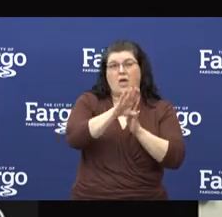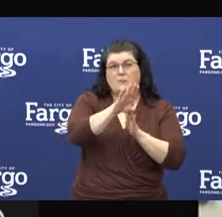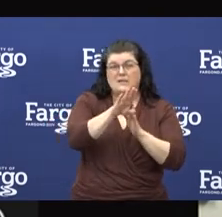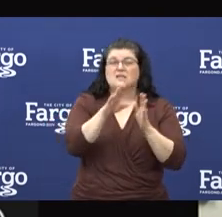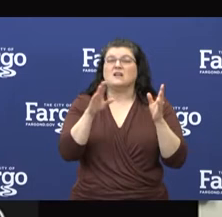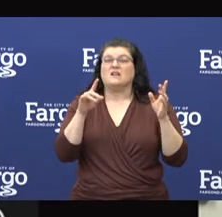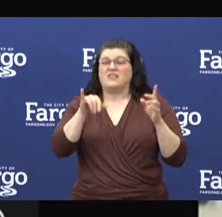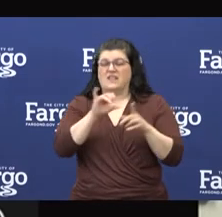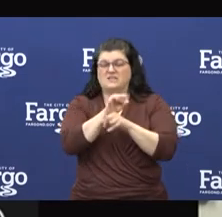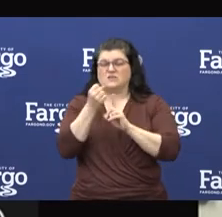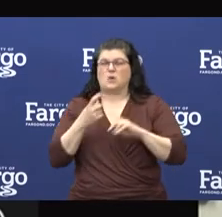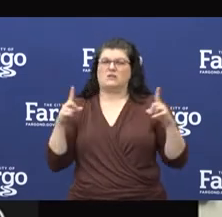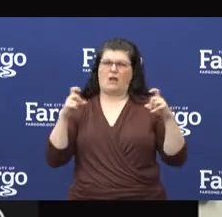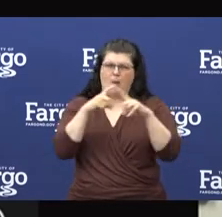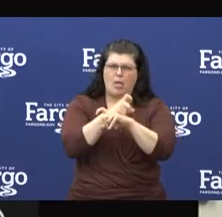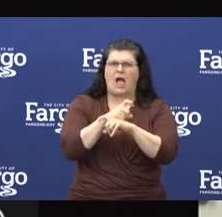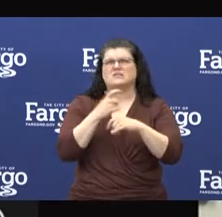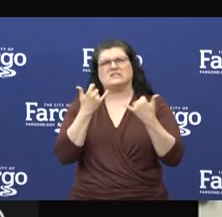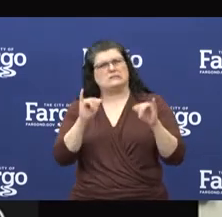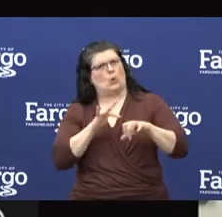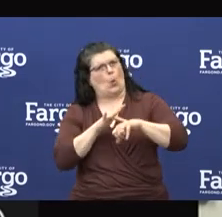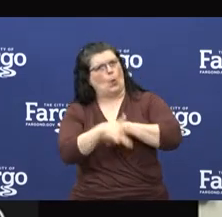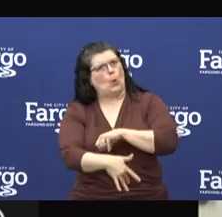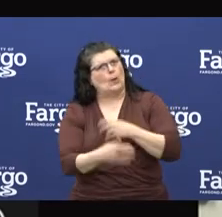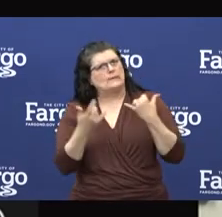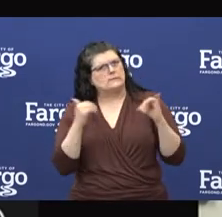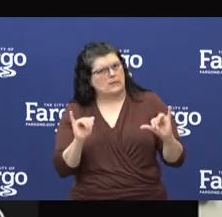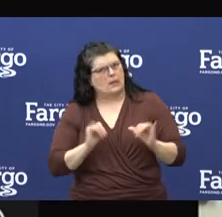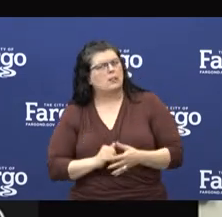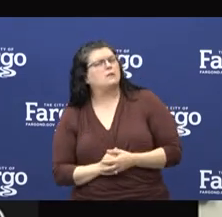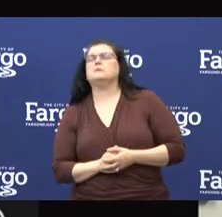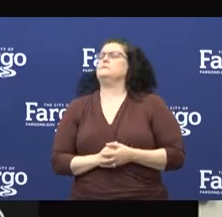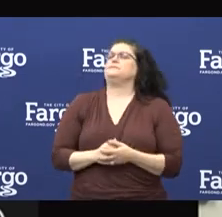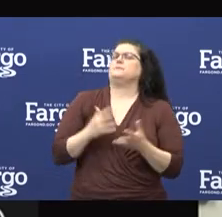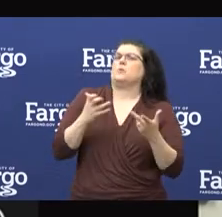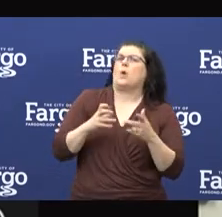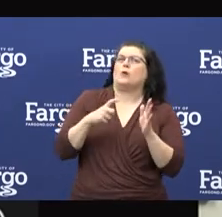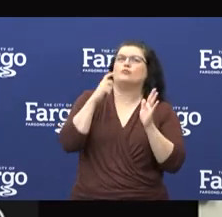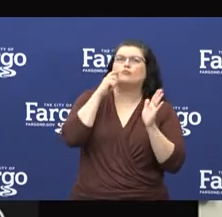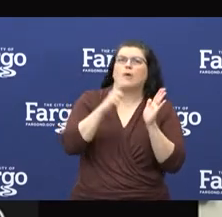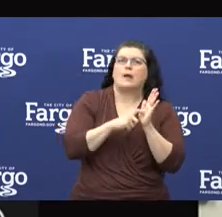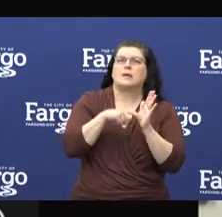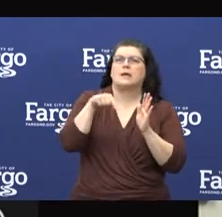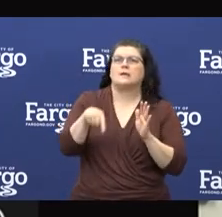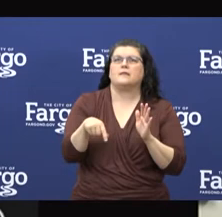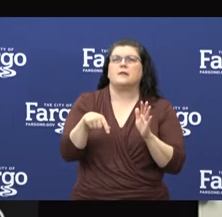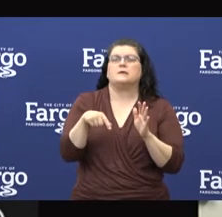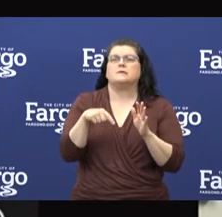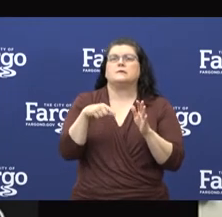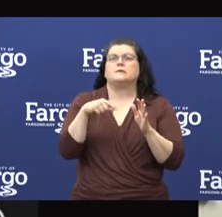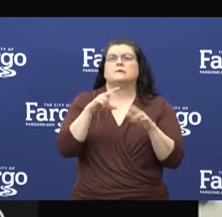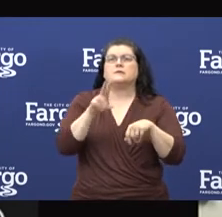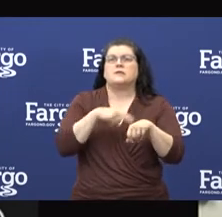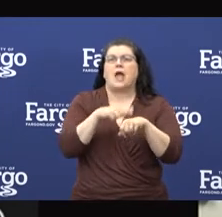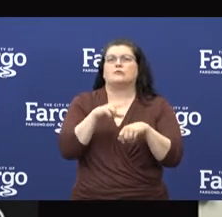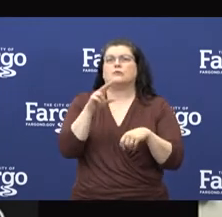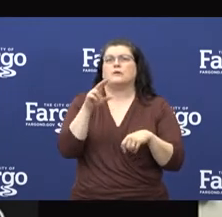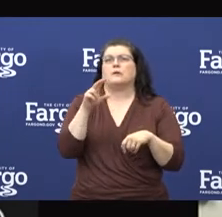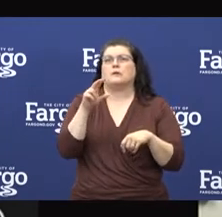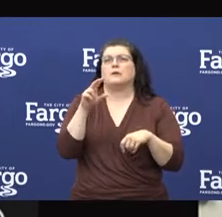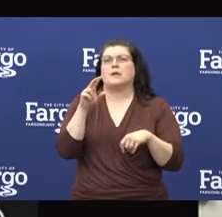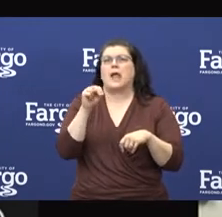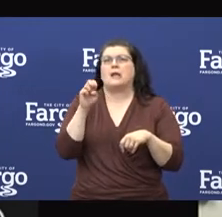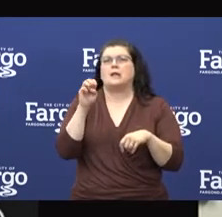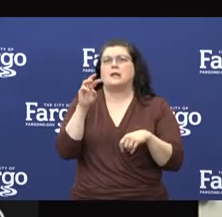complicated, and this is very early. I also want to recognize that this is National EMS Week, and we're celebrating all